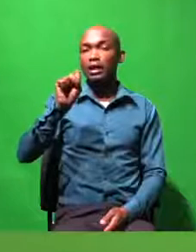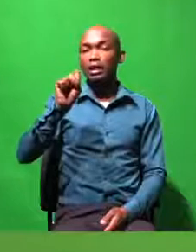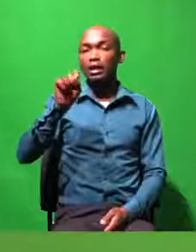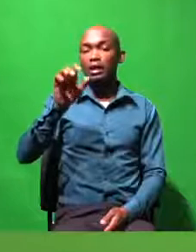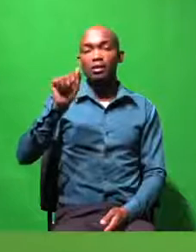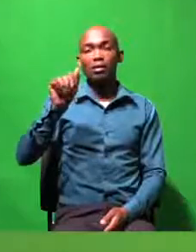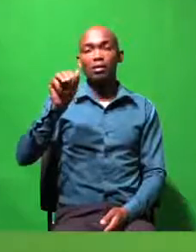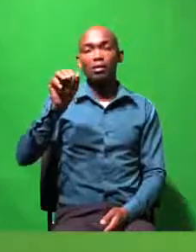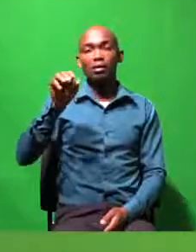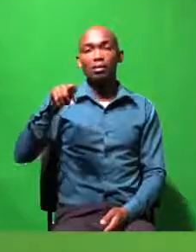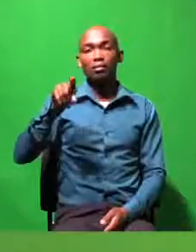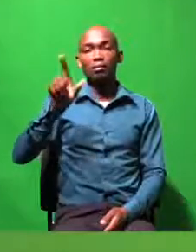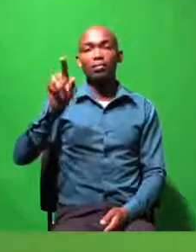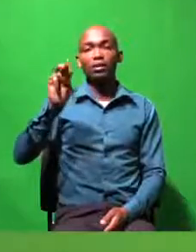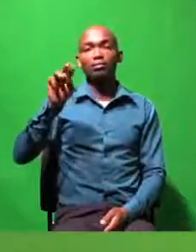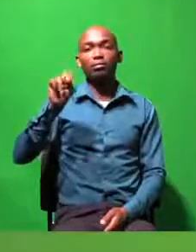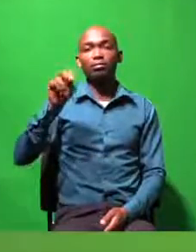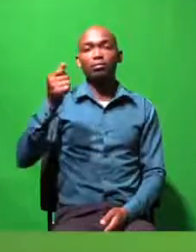Angles whose